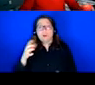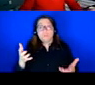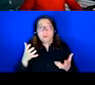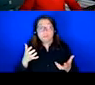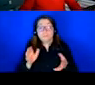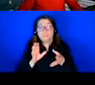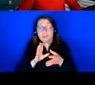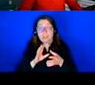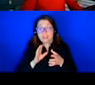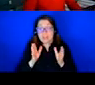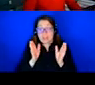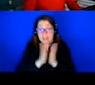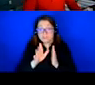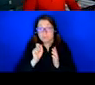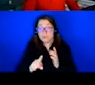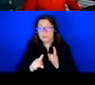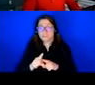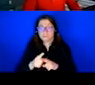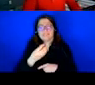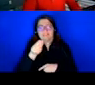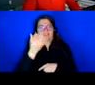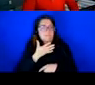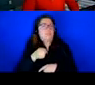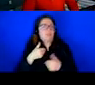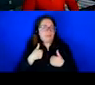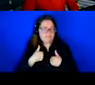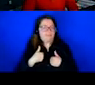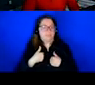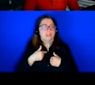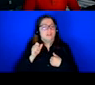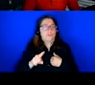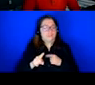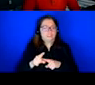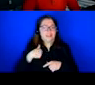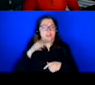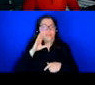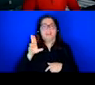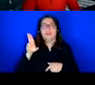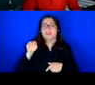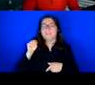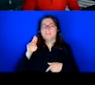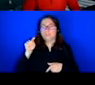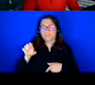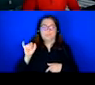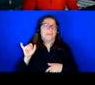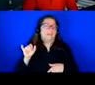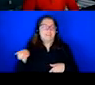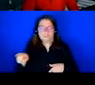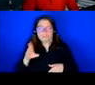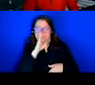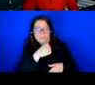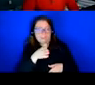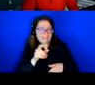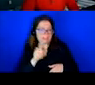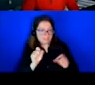then I'll ask you to unmute your microphone and you can ask your question directly to Jonathan. That's why we do the Zoom meetings, so that it's more